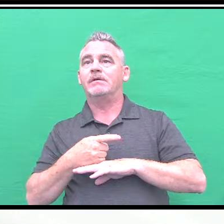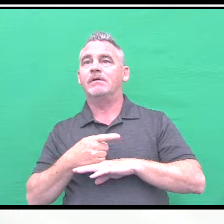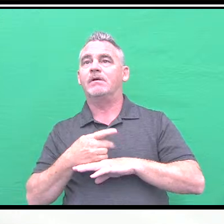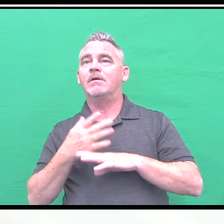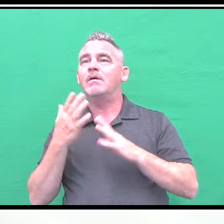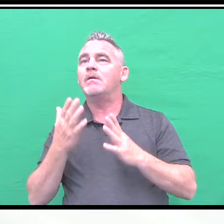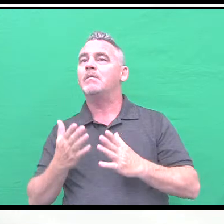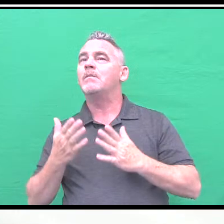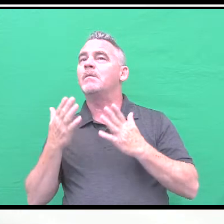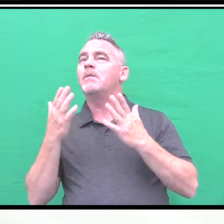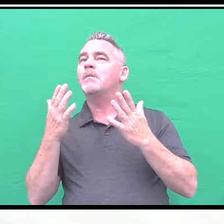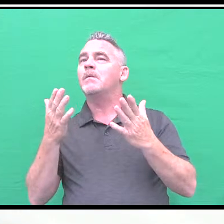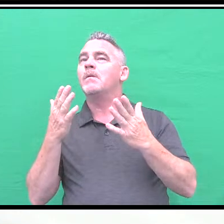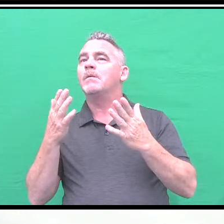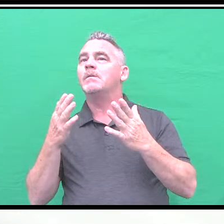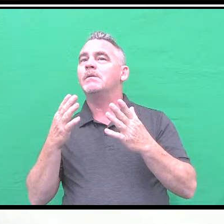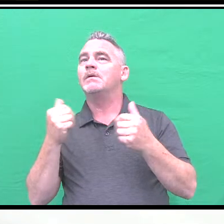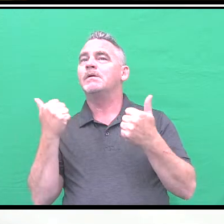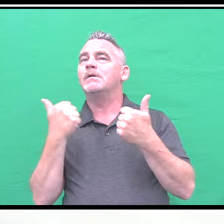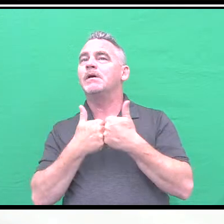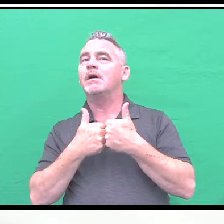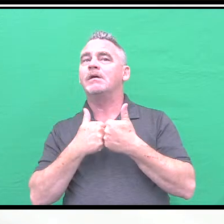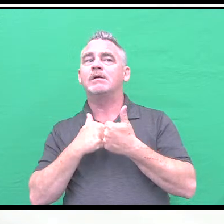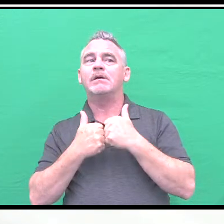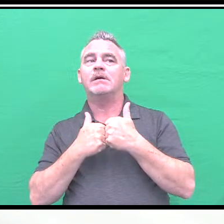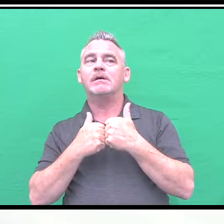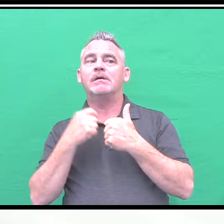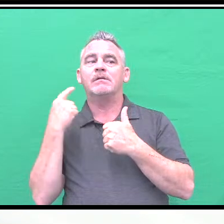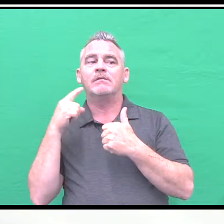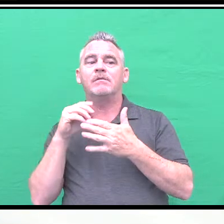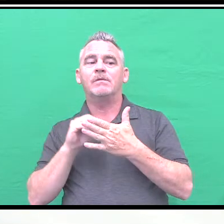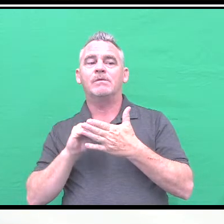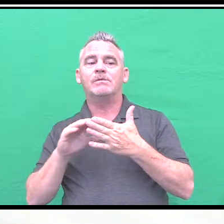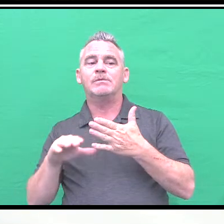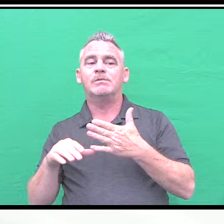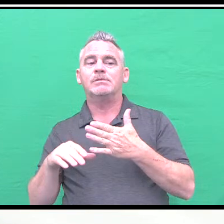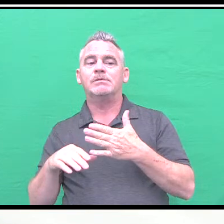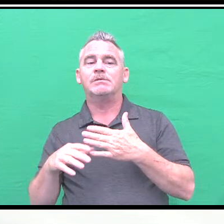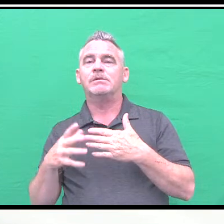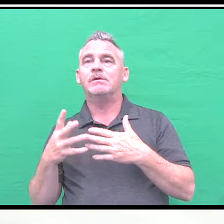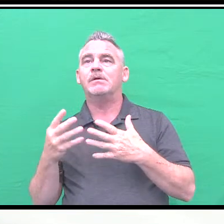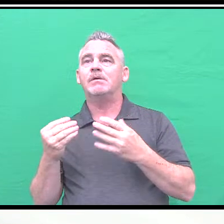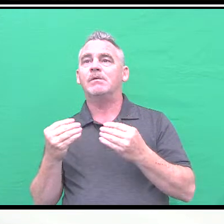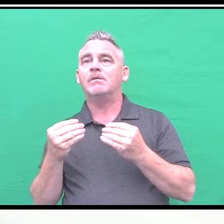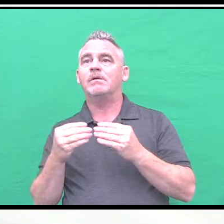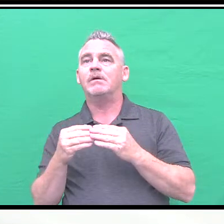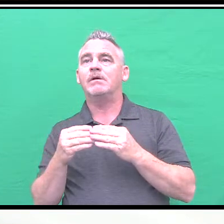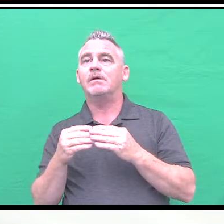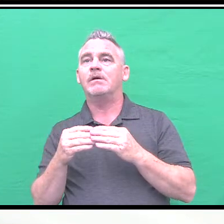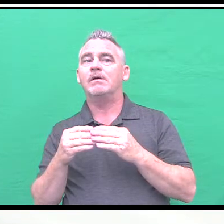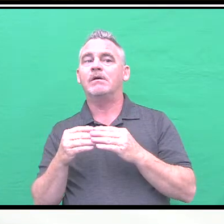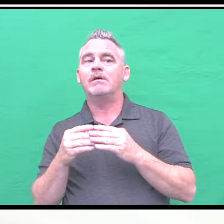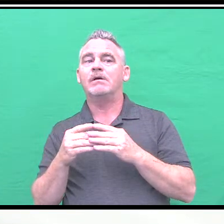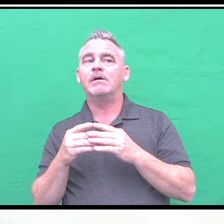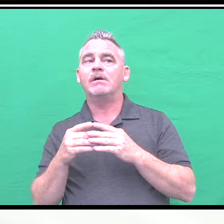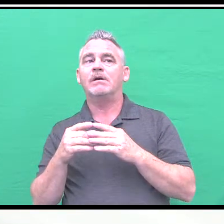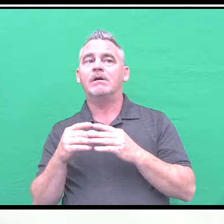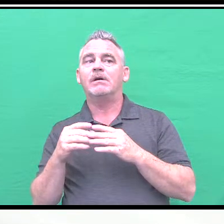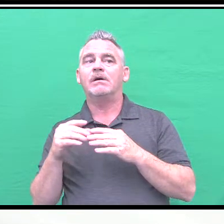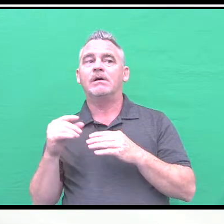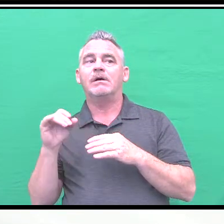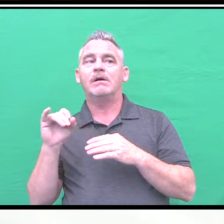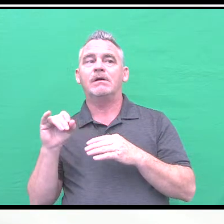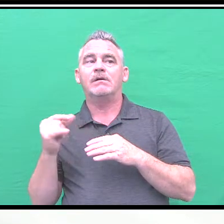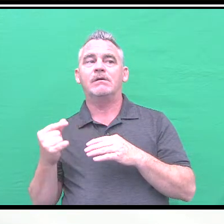ASB also held a Winter Ball proposal contest where students sent in their proposals to our Instagram account, and the most liked post won 2 free